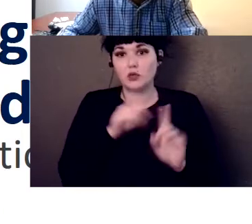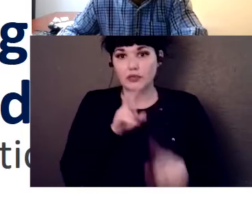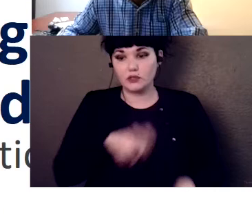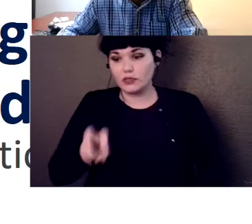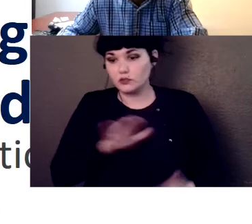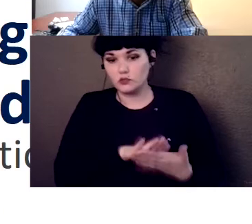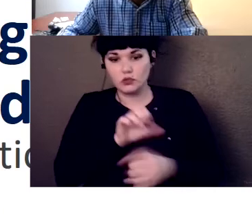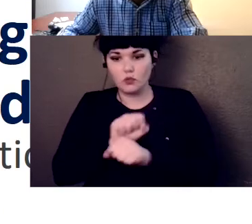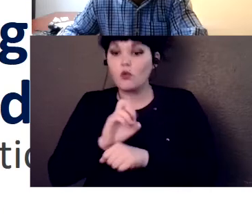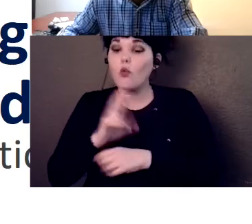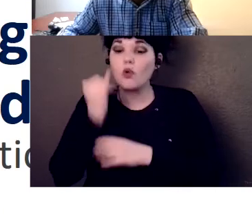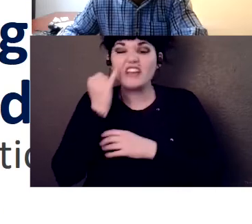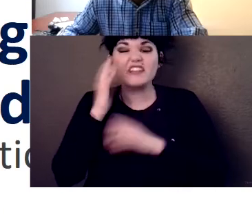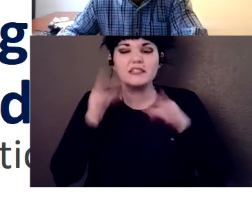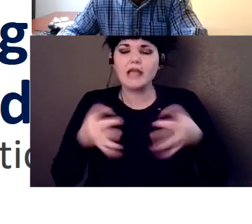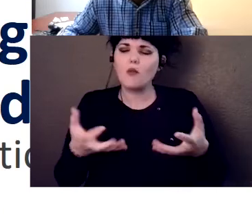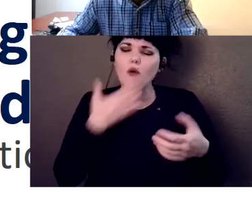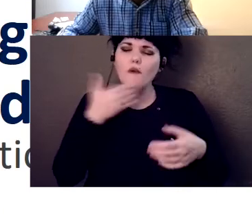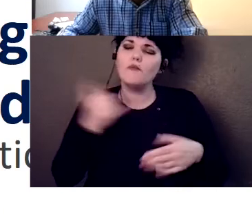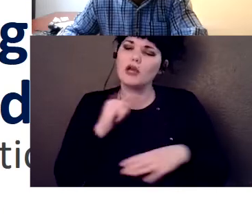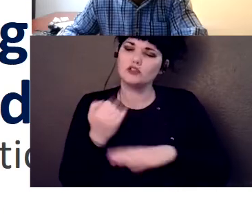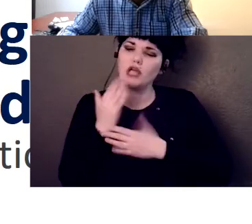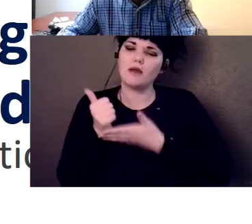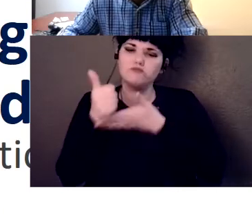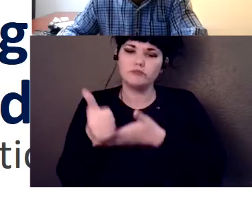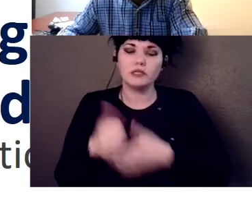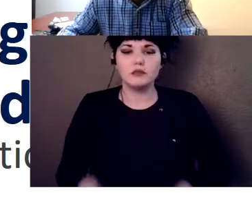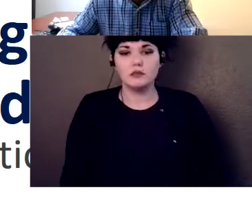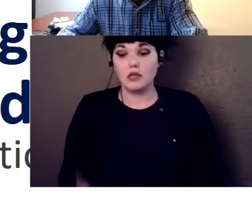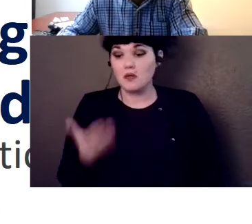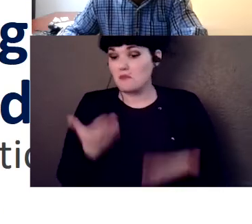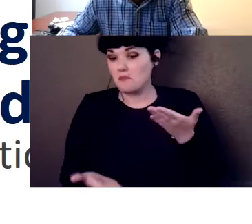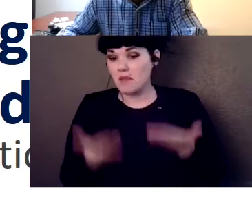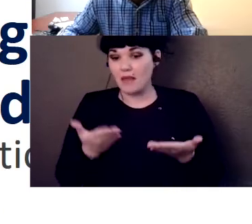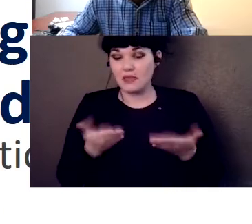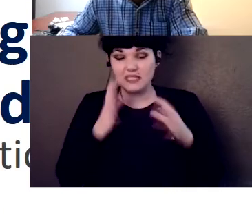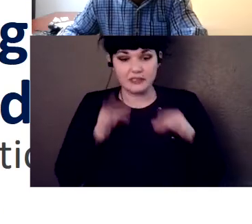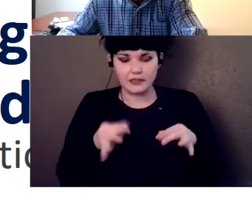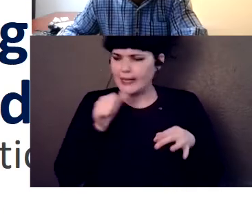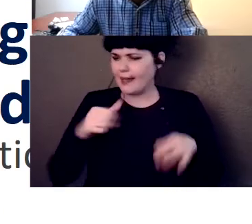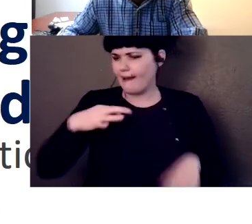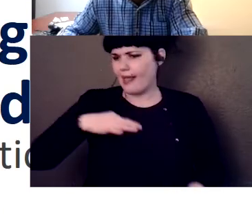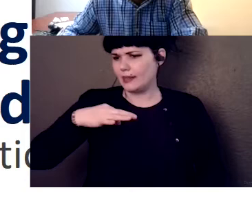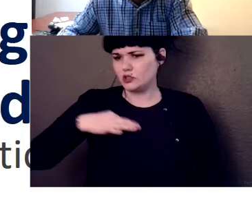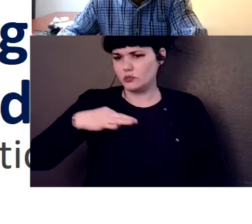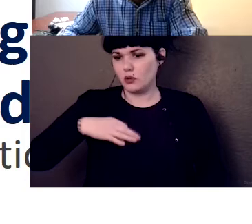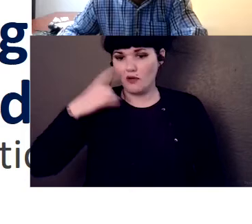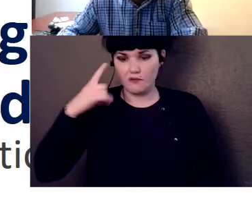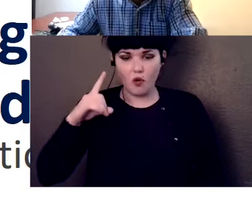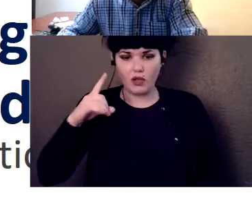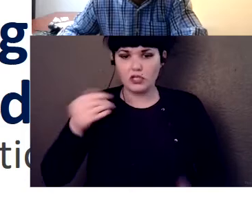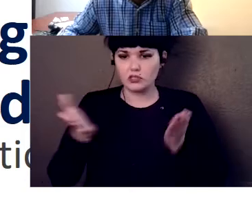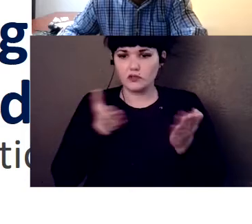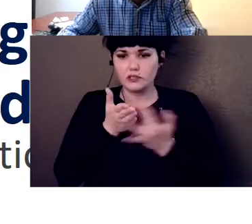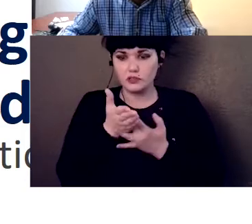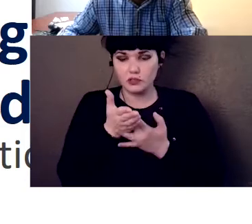to get a better job. May be able to assist if they were found to be ineligible for services with the Office for People with Developmental Disabilities, which is